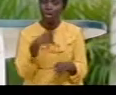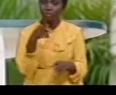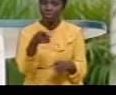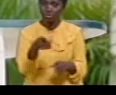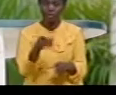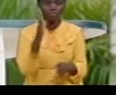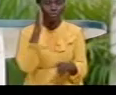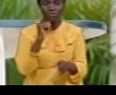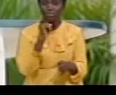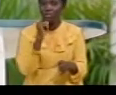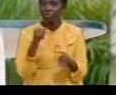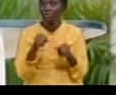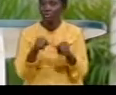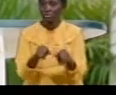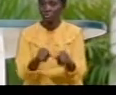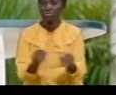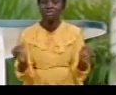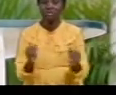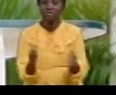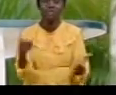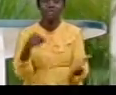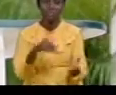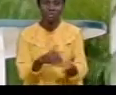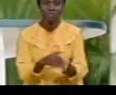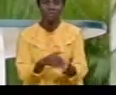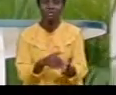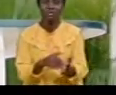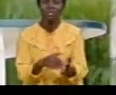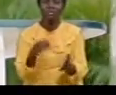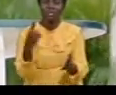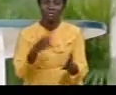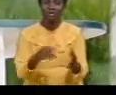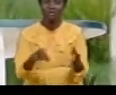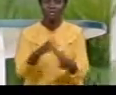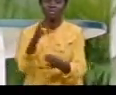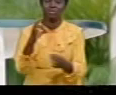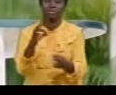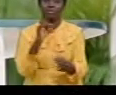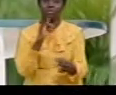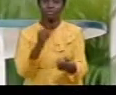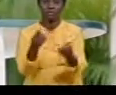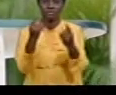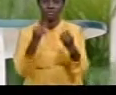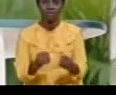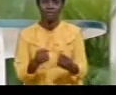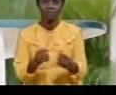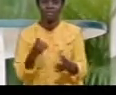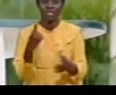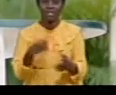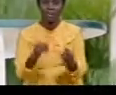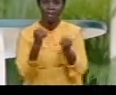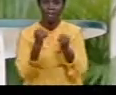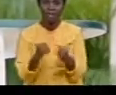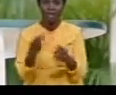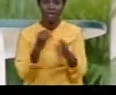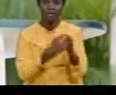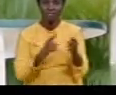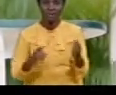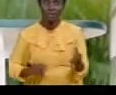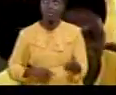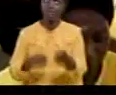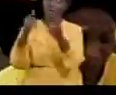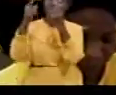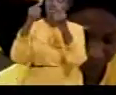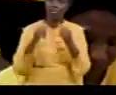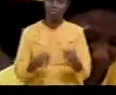All dullness of spirit is gone. All weakness of spirit is gone. Let the power of the Lord descend in